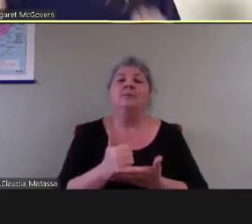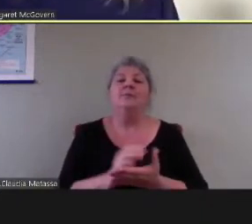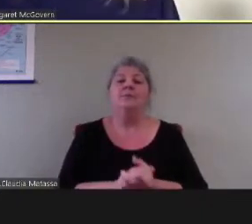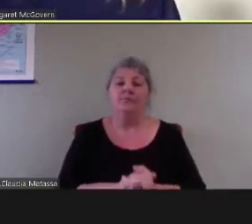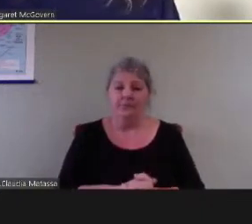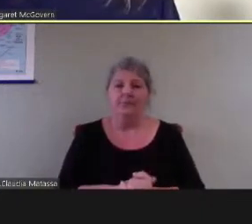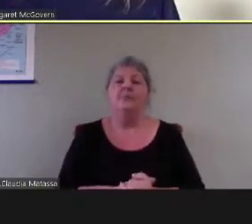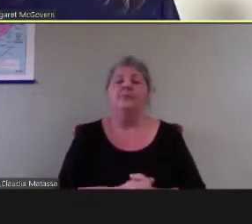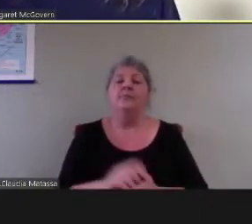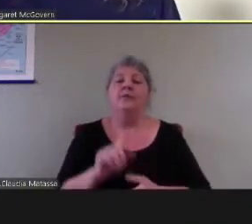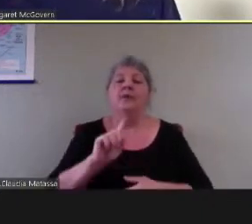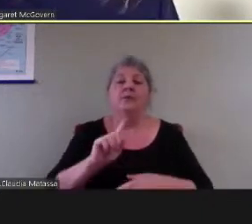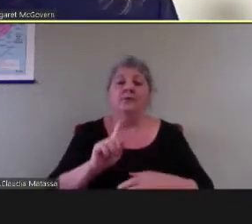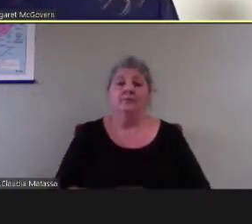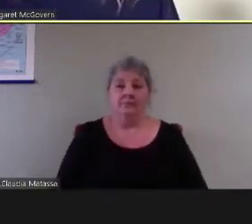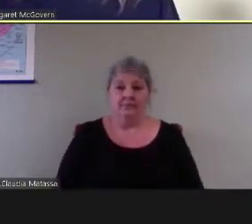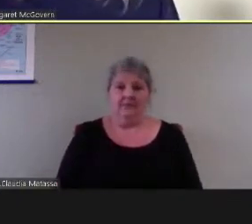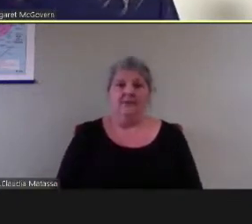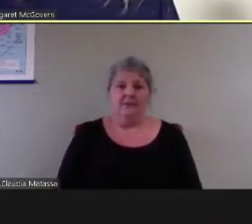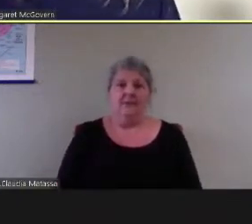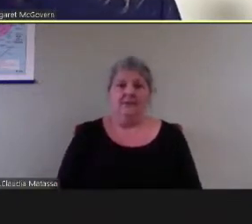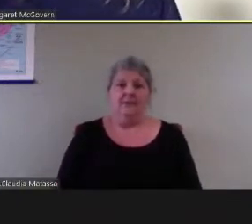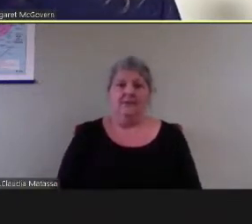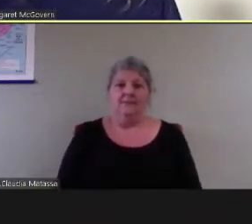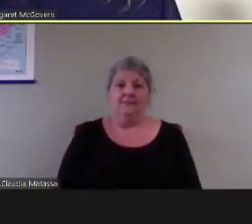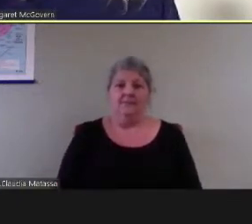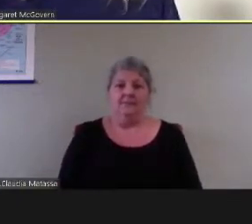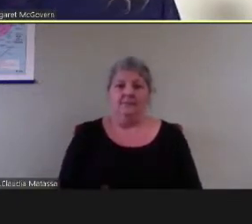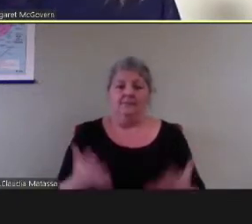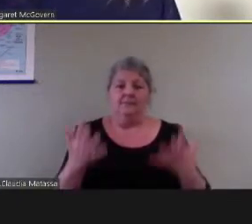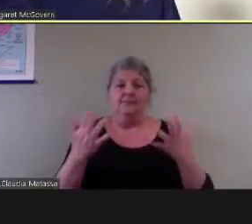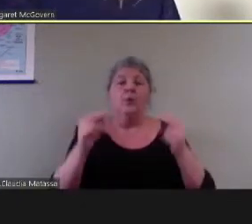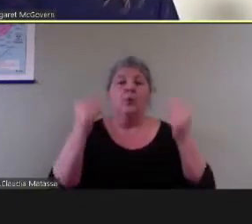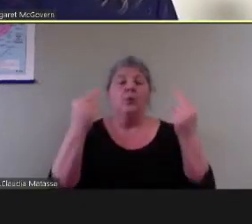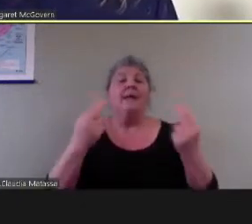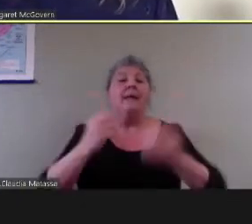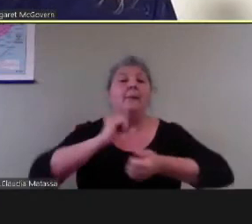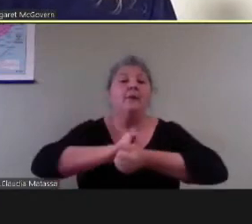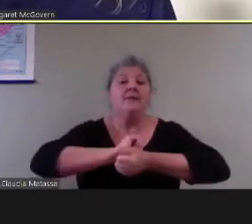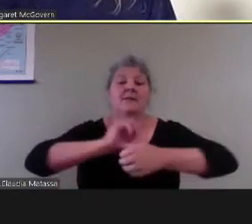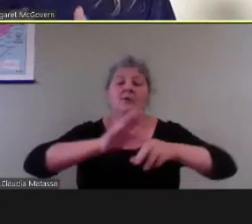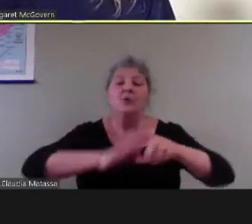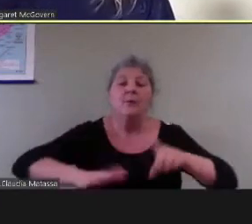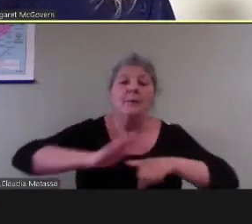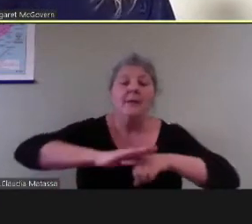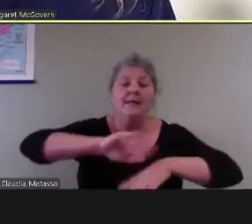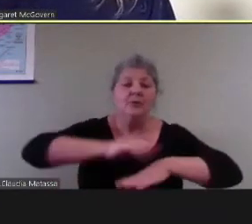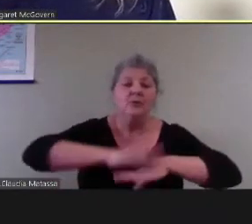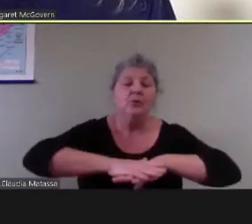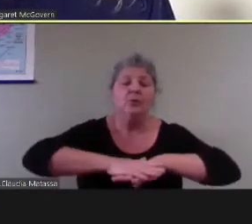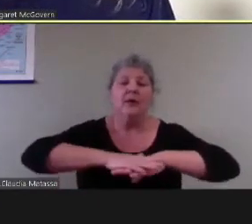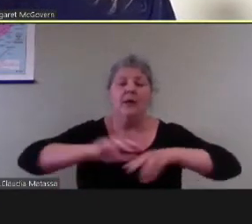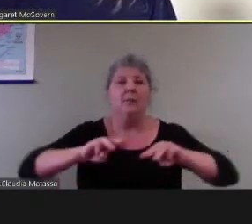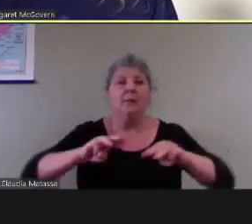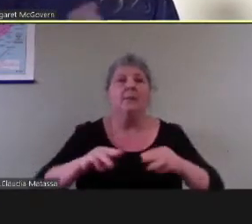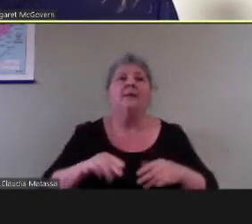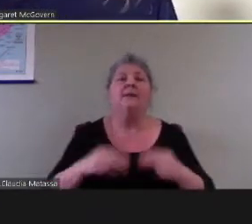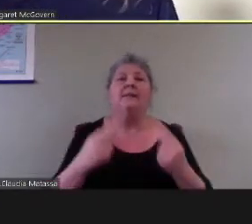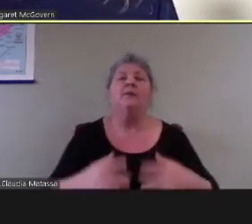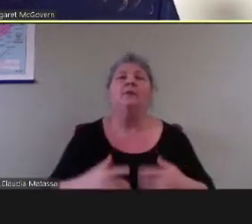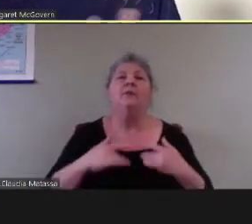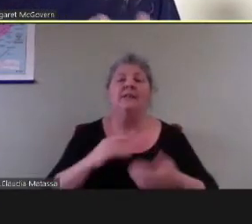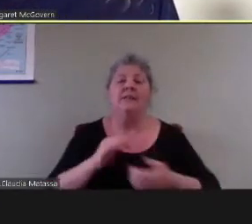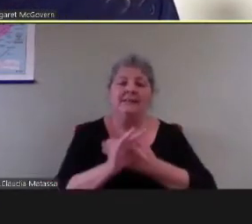you're on high alert, when you don't feel safe. And we need prisons to be places where people can feel safe in order that they